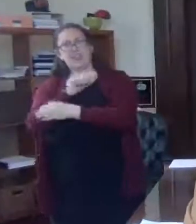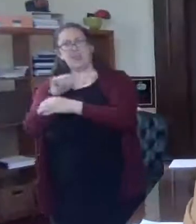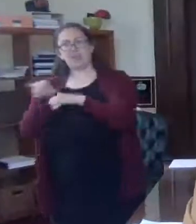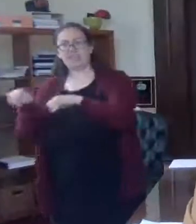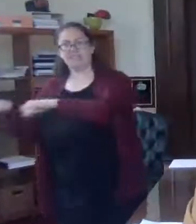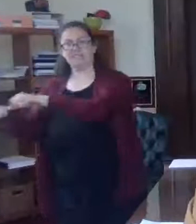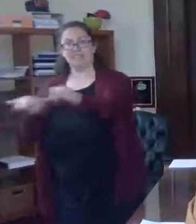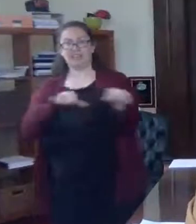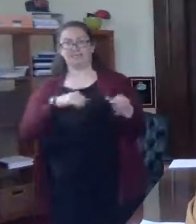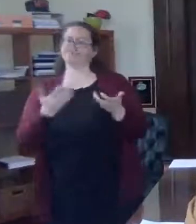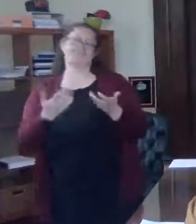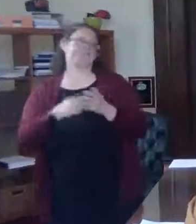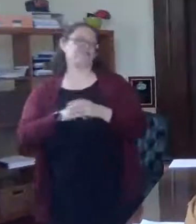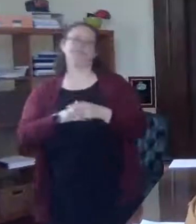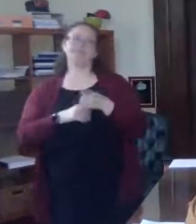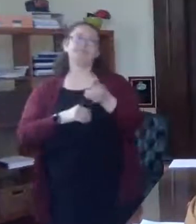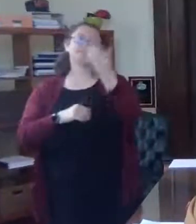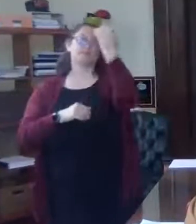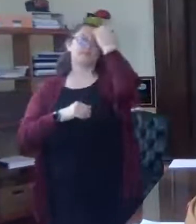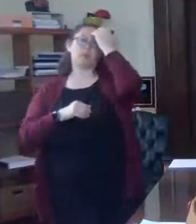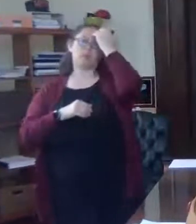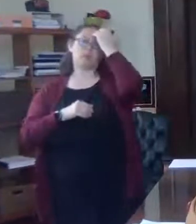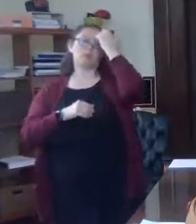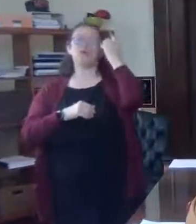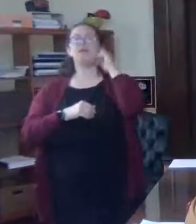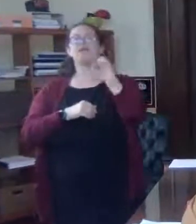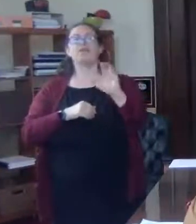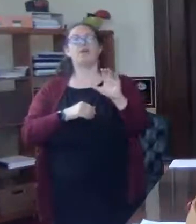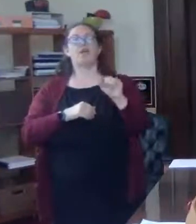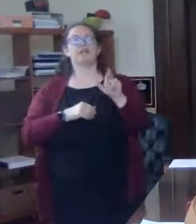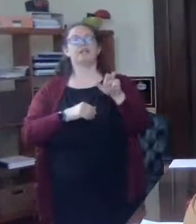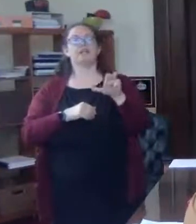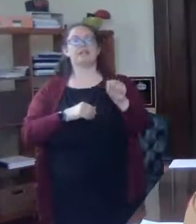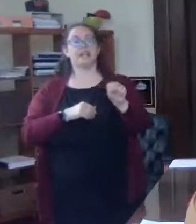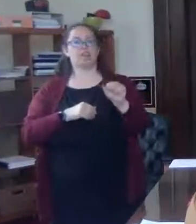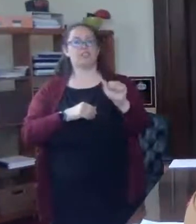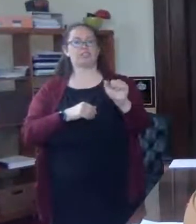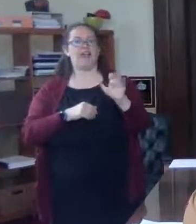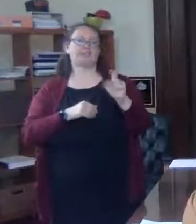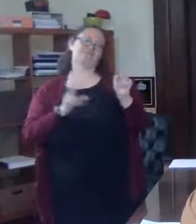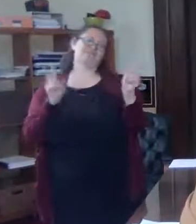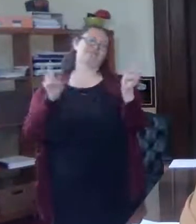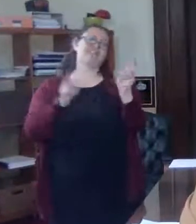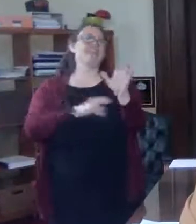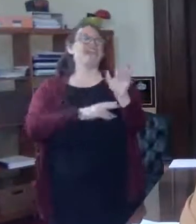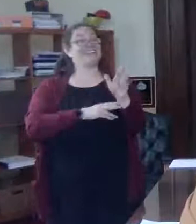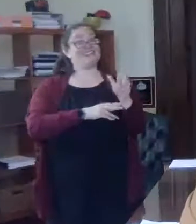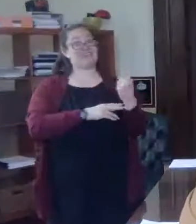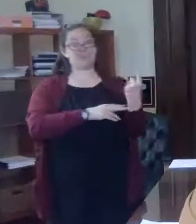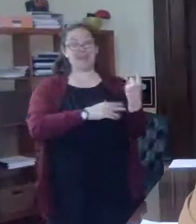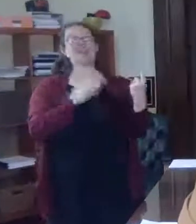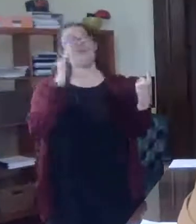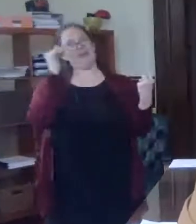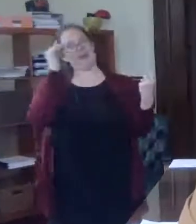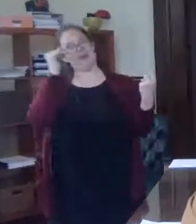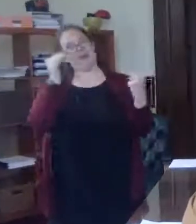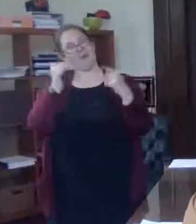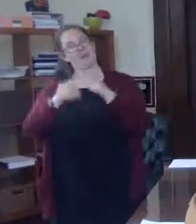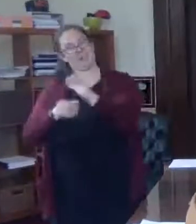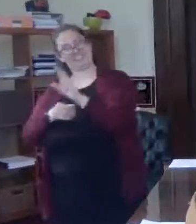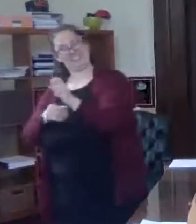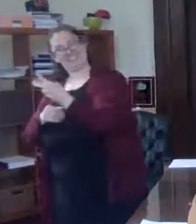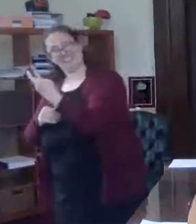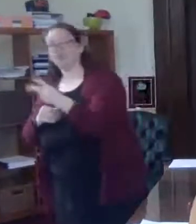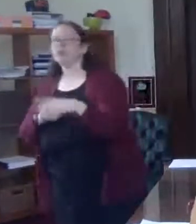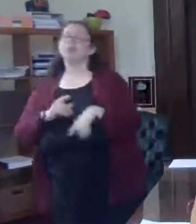you probably know, in the CARES Act, CARES 1 we call it, hoping that there'll be CARES 2, but in the CARES